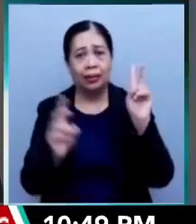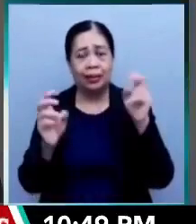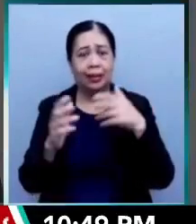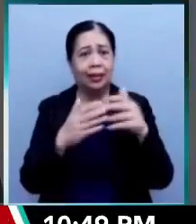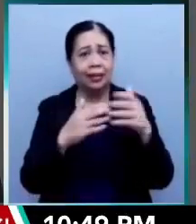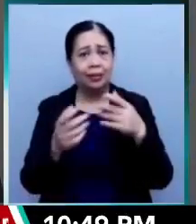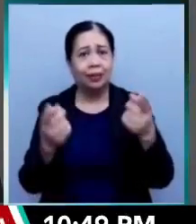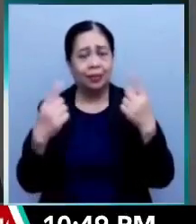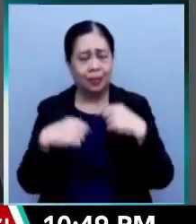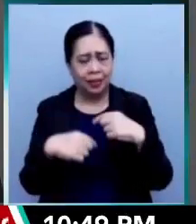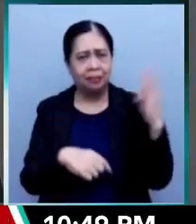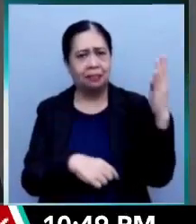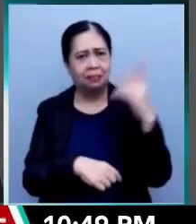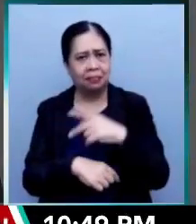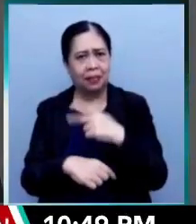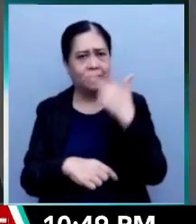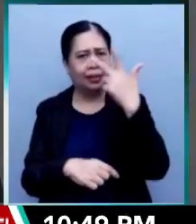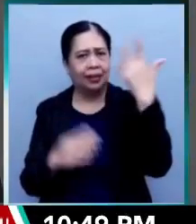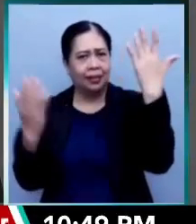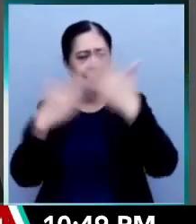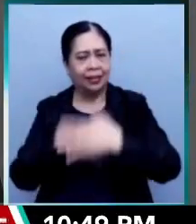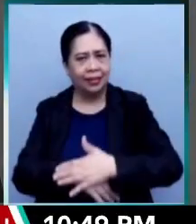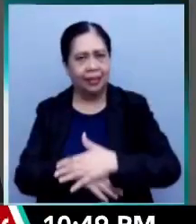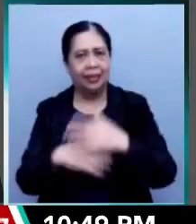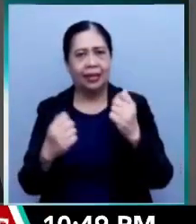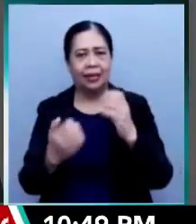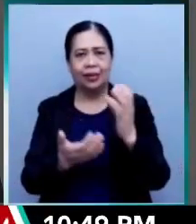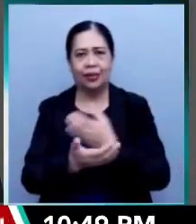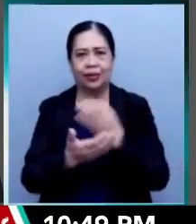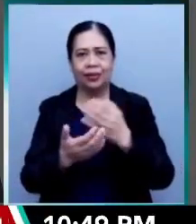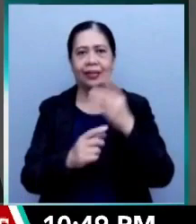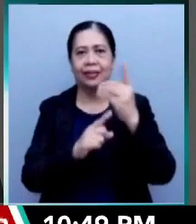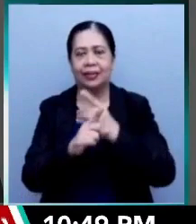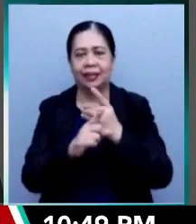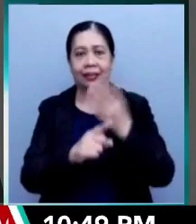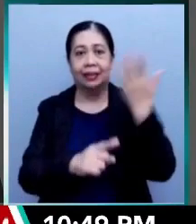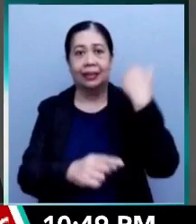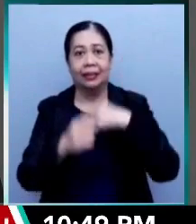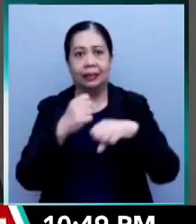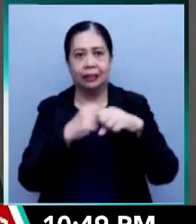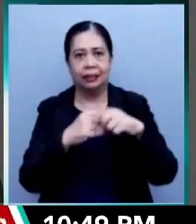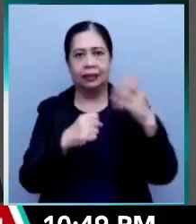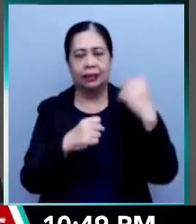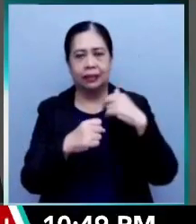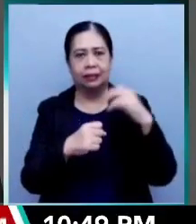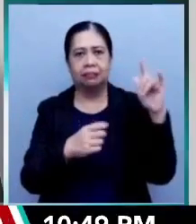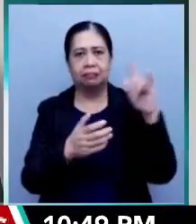bansa para sa 3-night concert sa Disyembre. Last year nang huling bumisita sa bansa ang